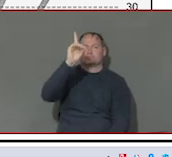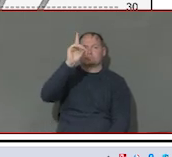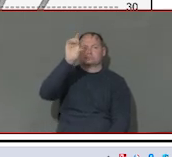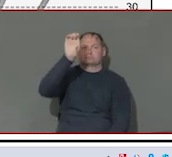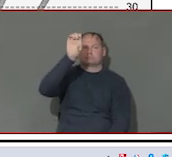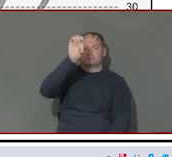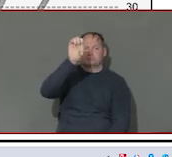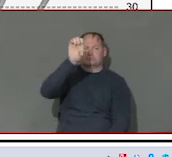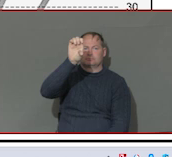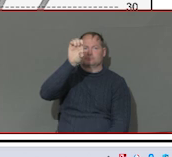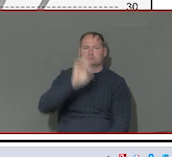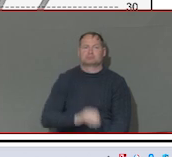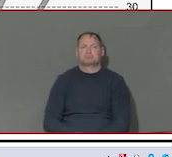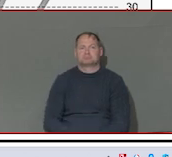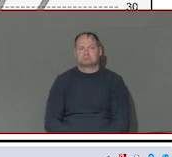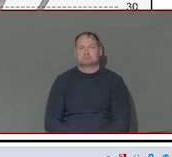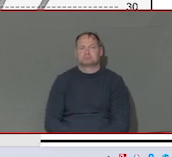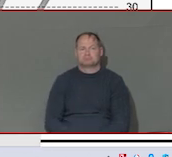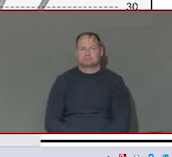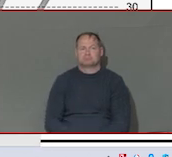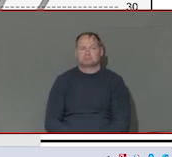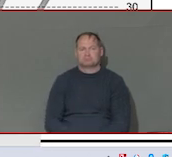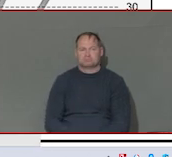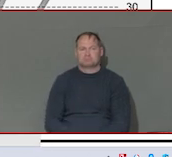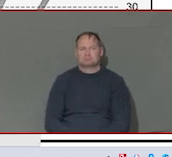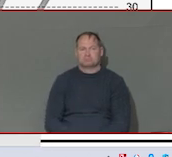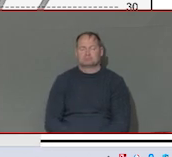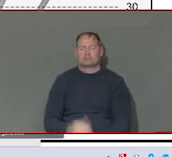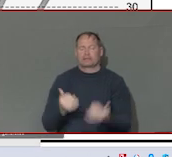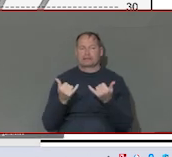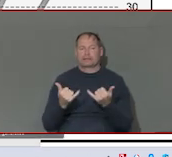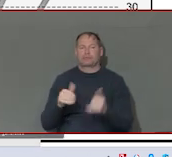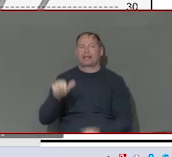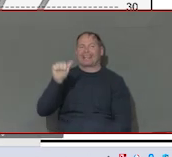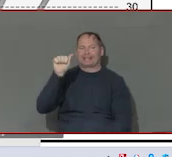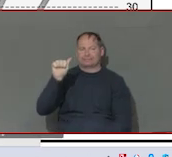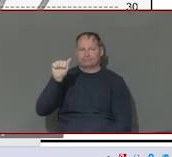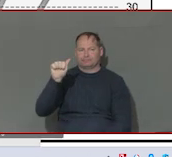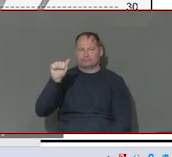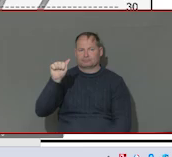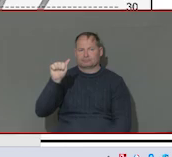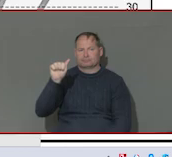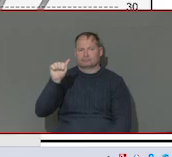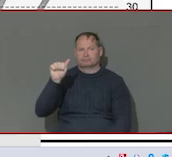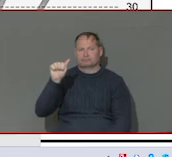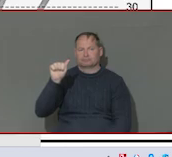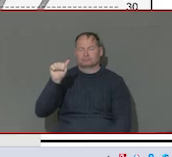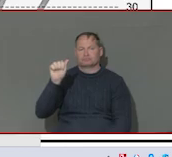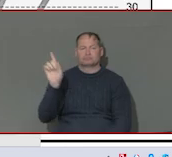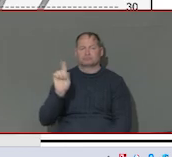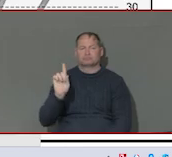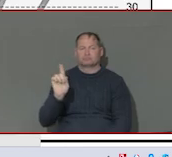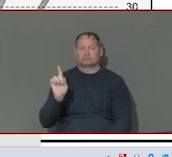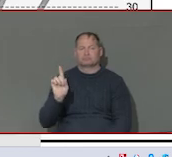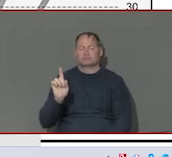we also have letter E. Now, if we look at A, we regard them as what? As